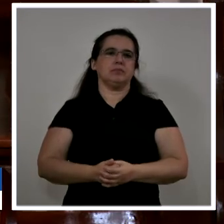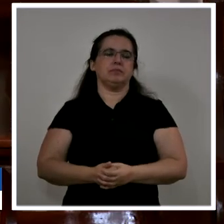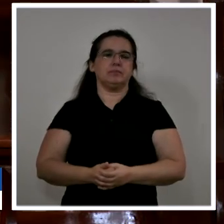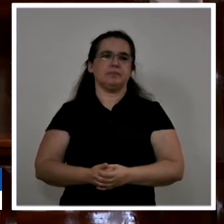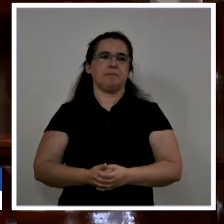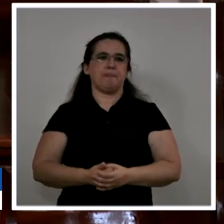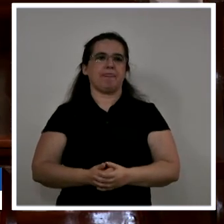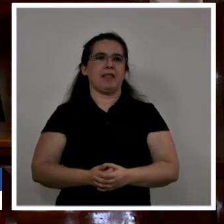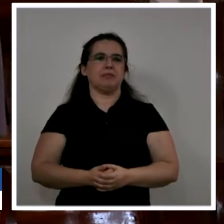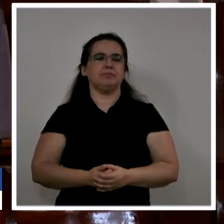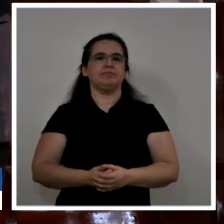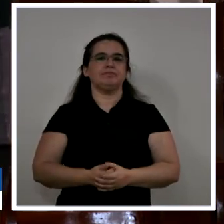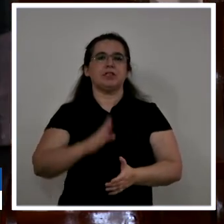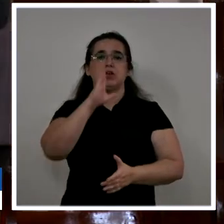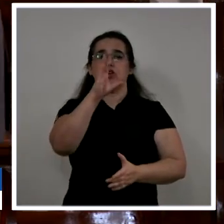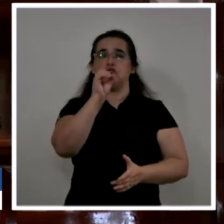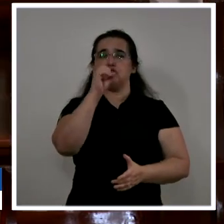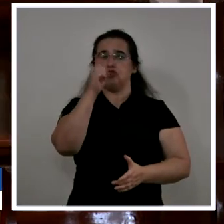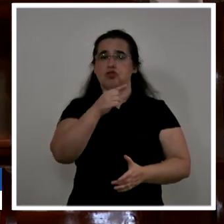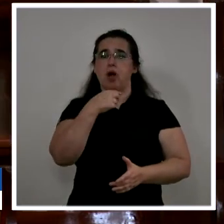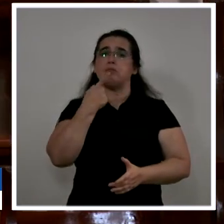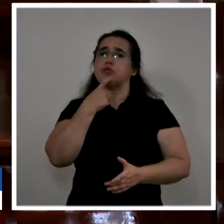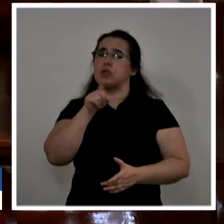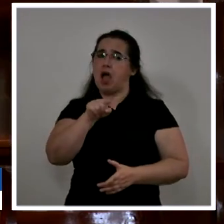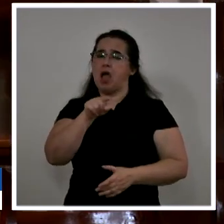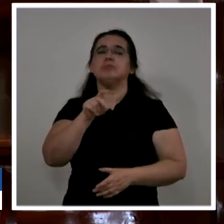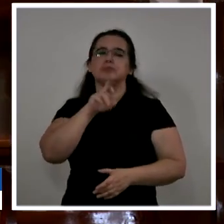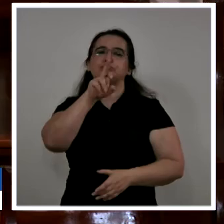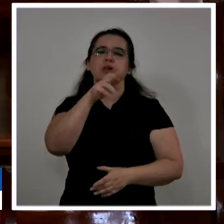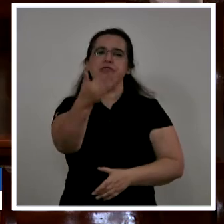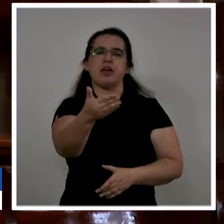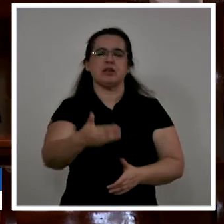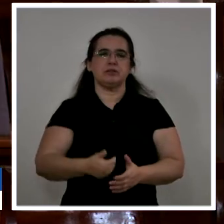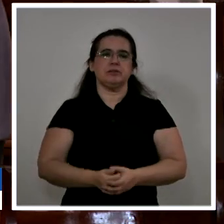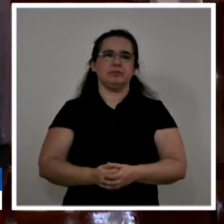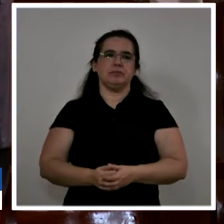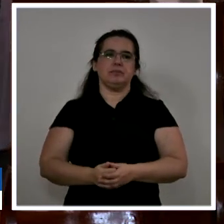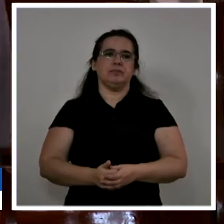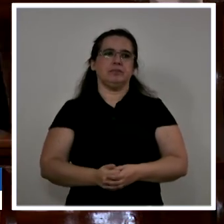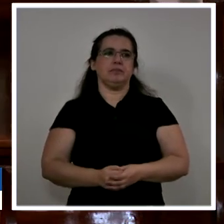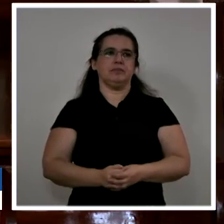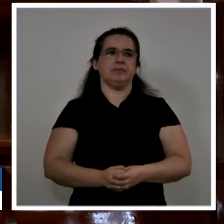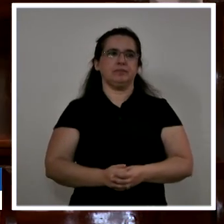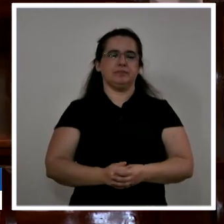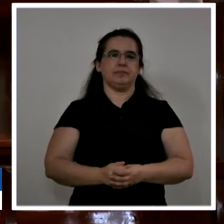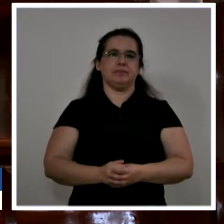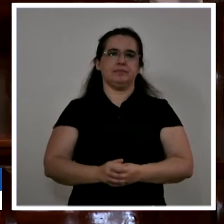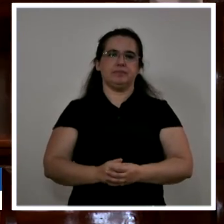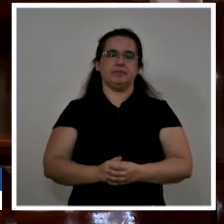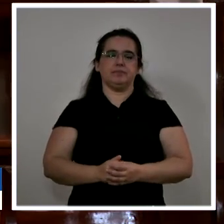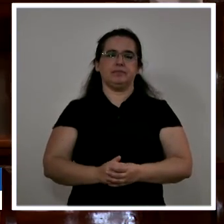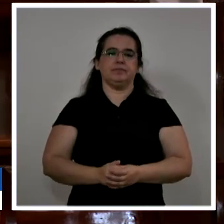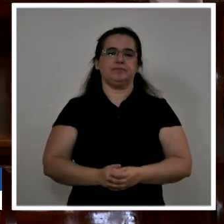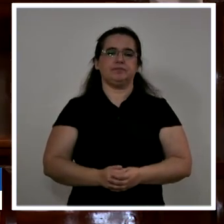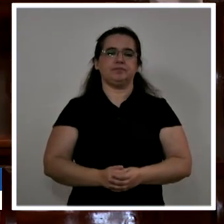that Job had. Que Jó tinha. And there was a promise that Jesus made to us, and I want us in this very